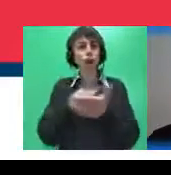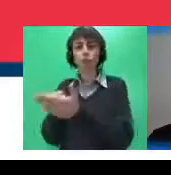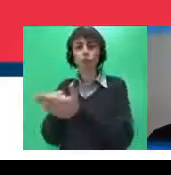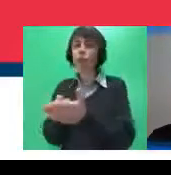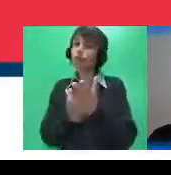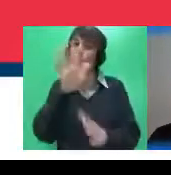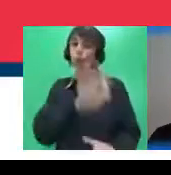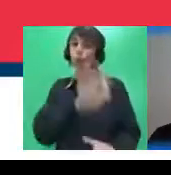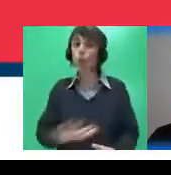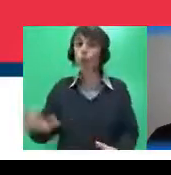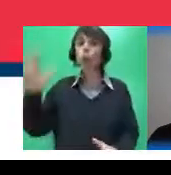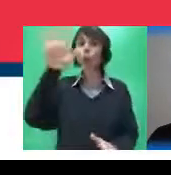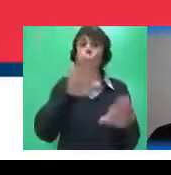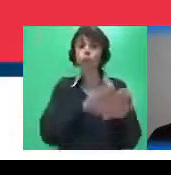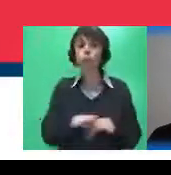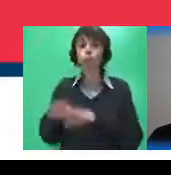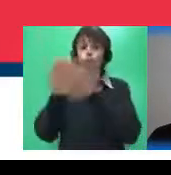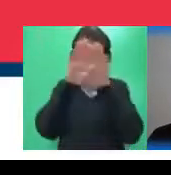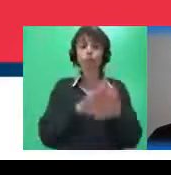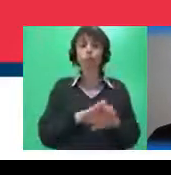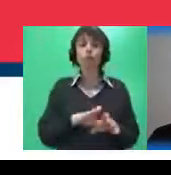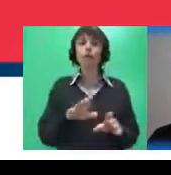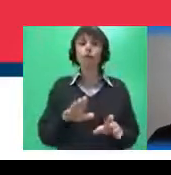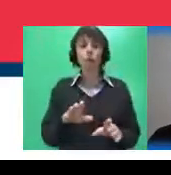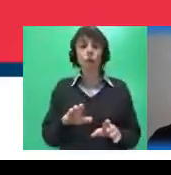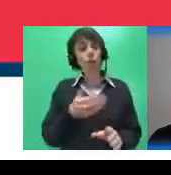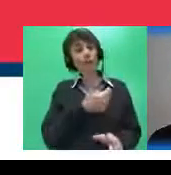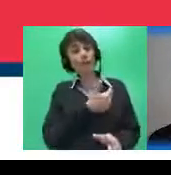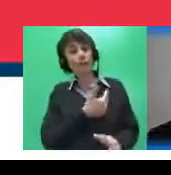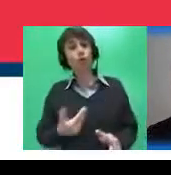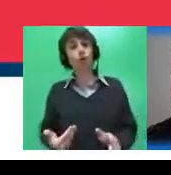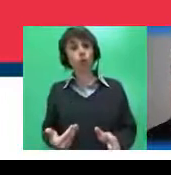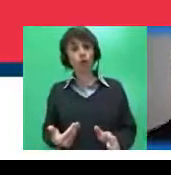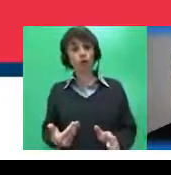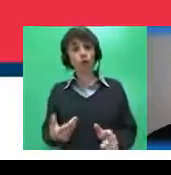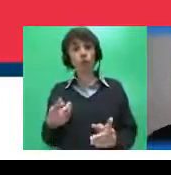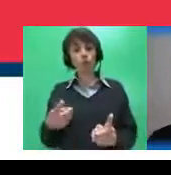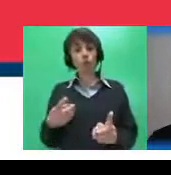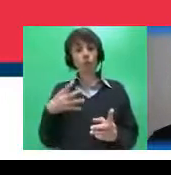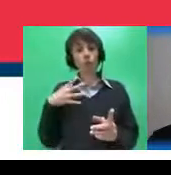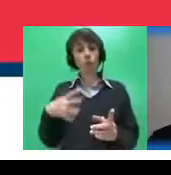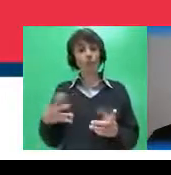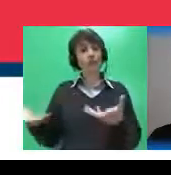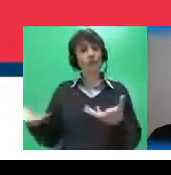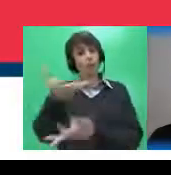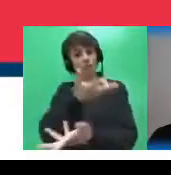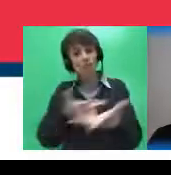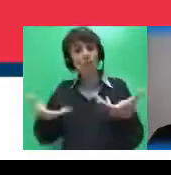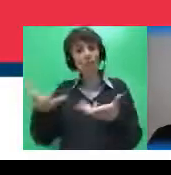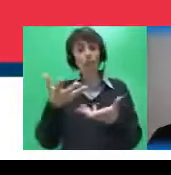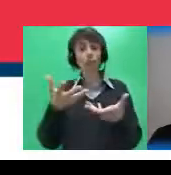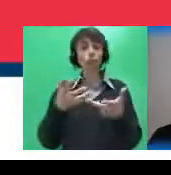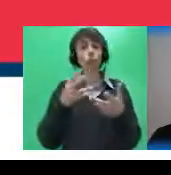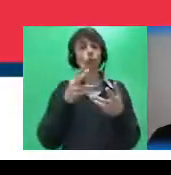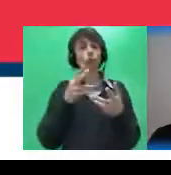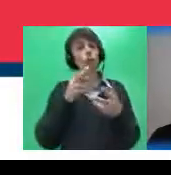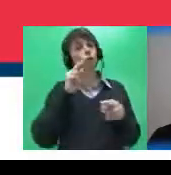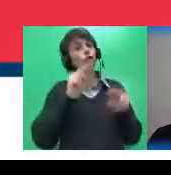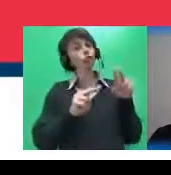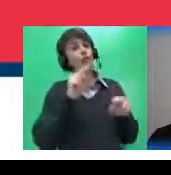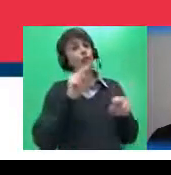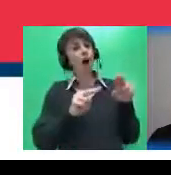with the sport and physical activity sector insurers around risk management and triage for long-term conditions. And of course, it's going to link to the workforce,